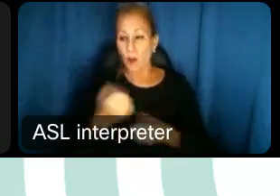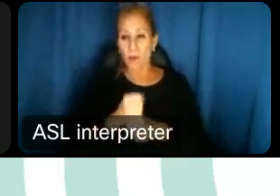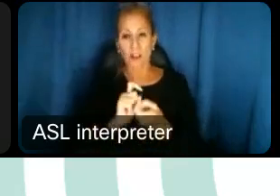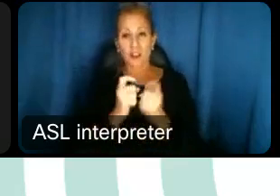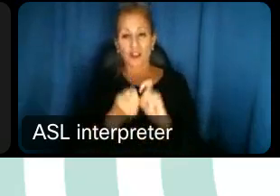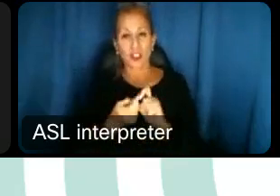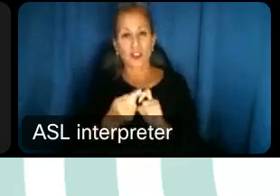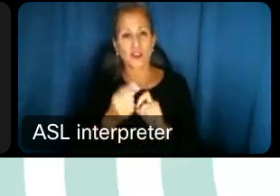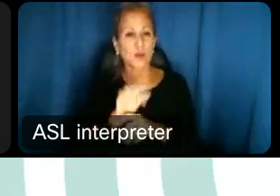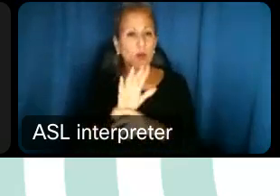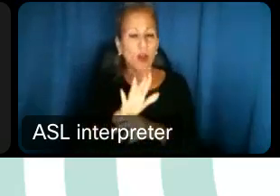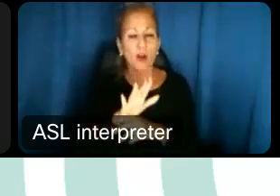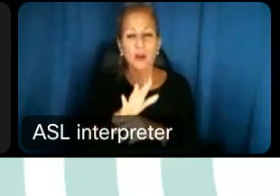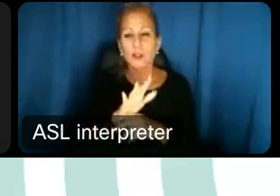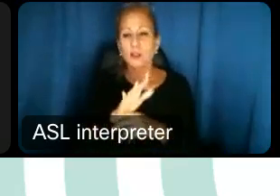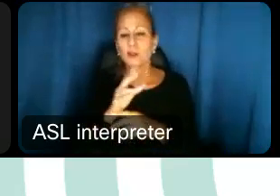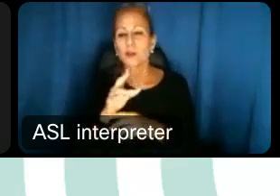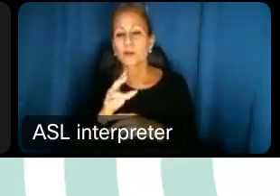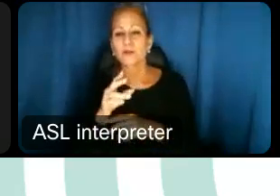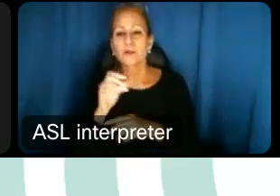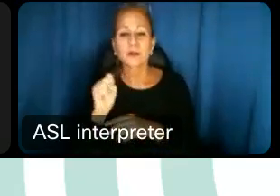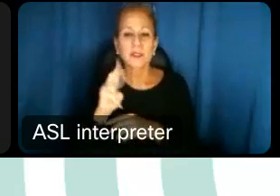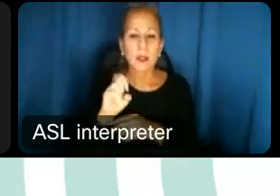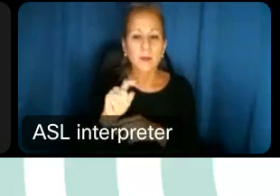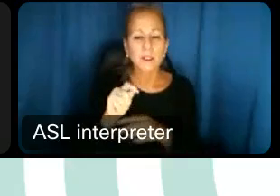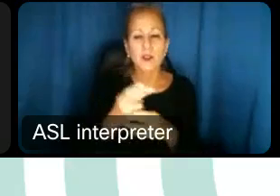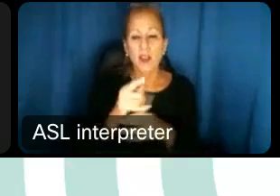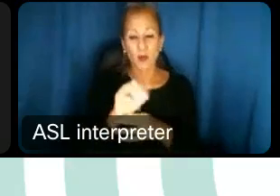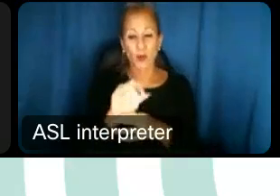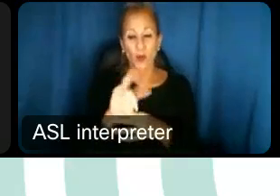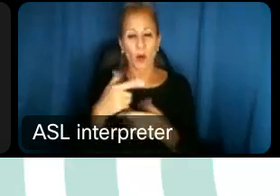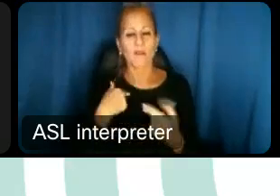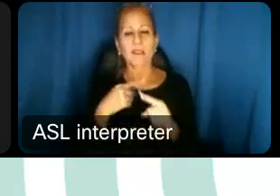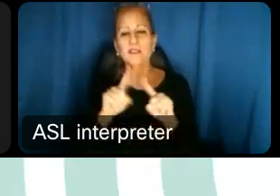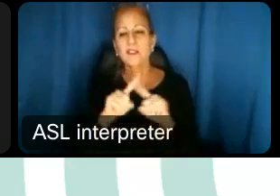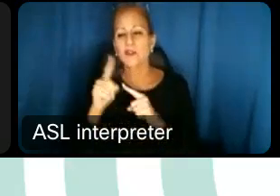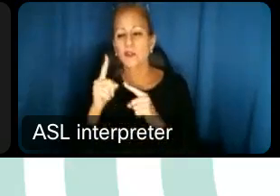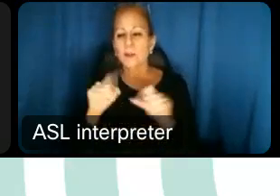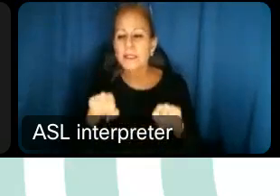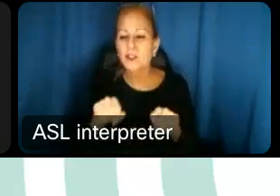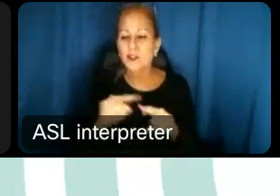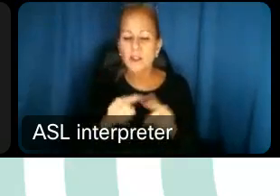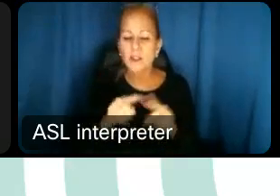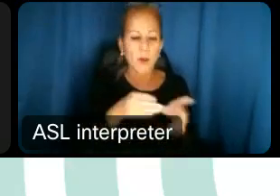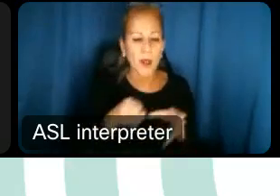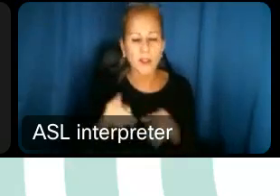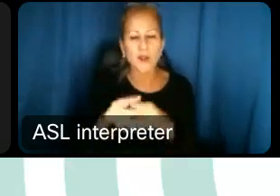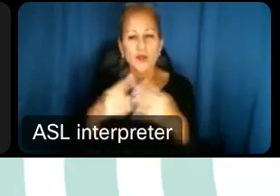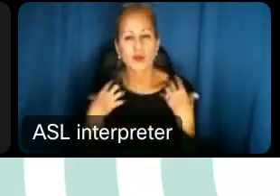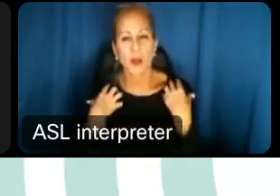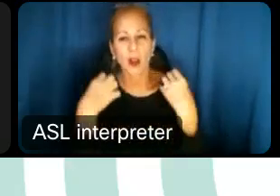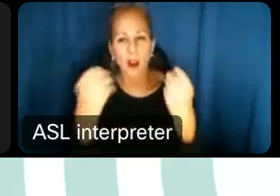their substance use. This tool includes information about many different potential pathways to